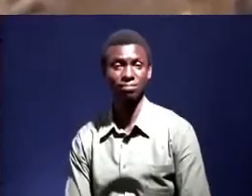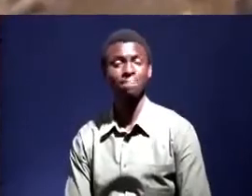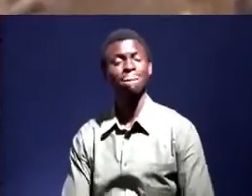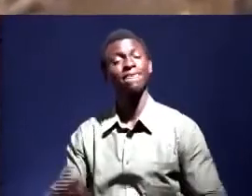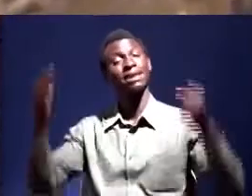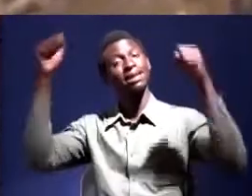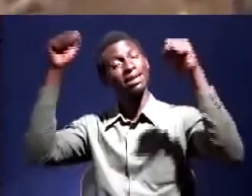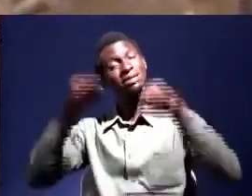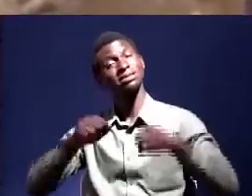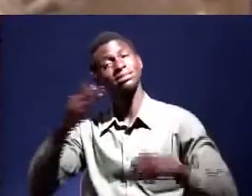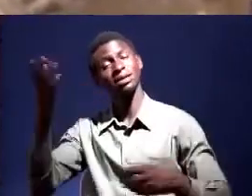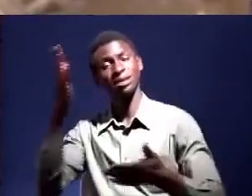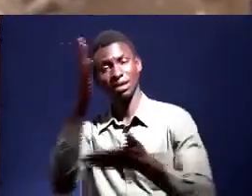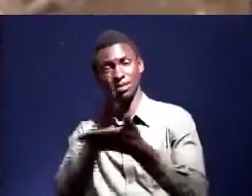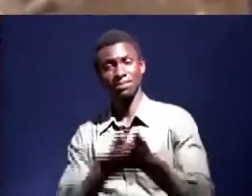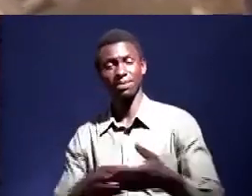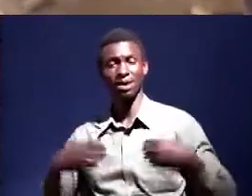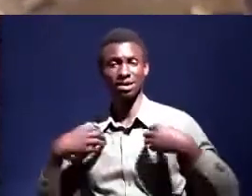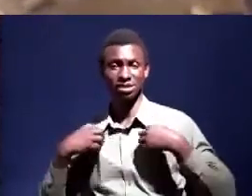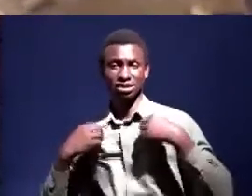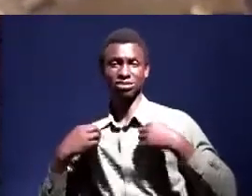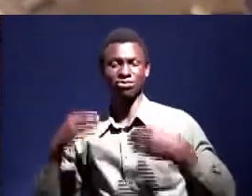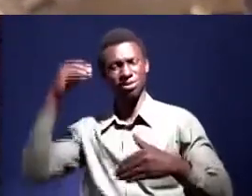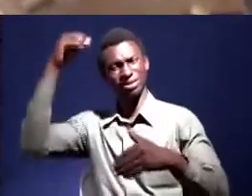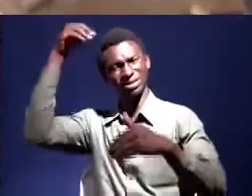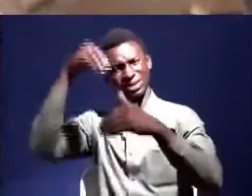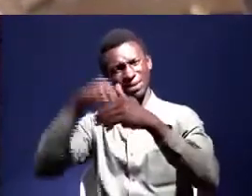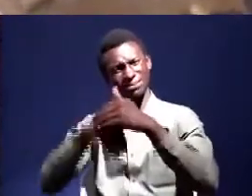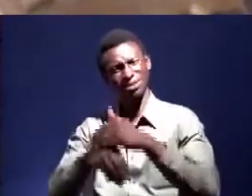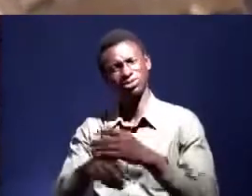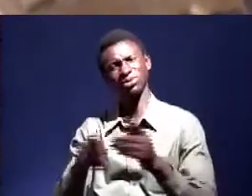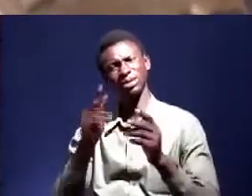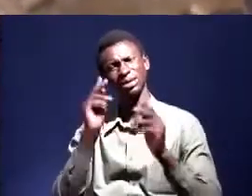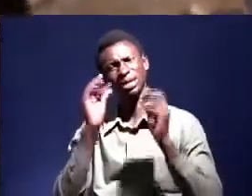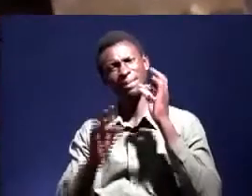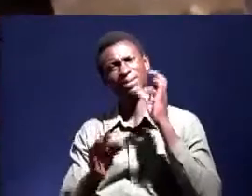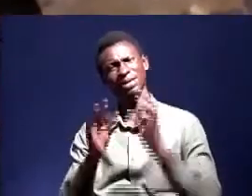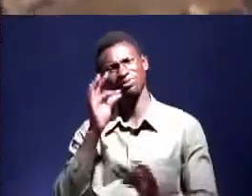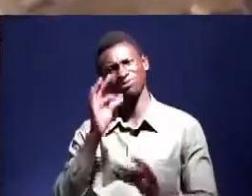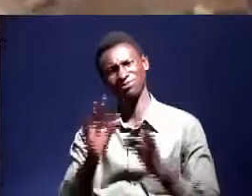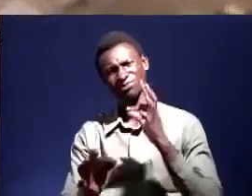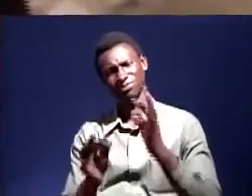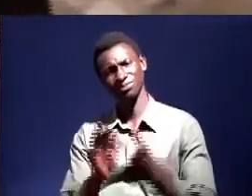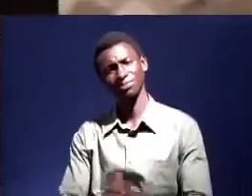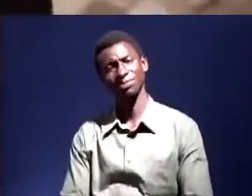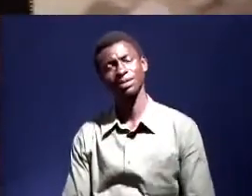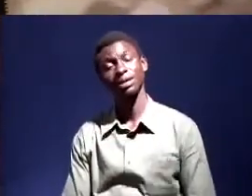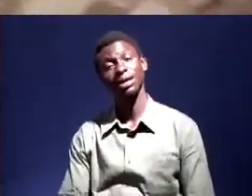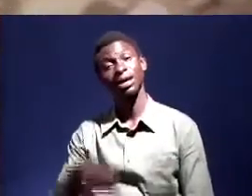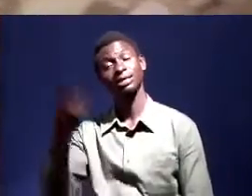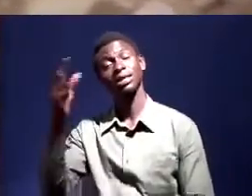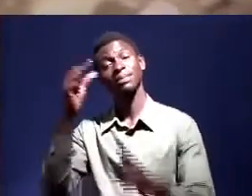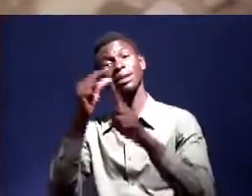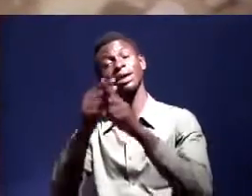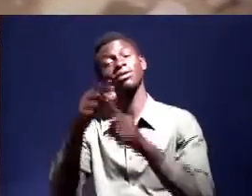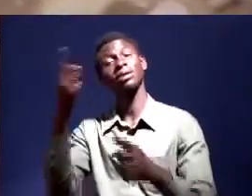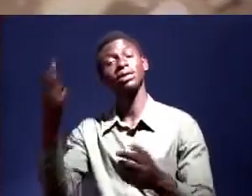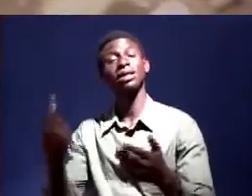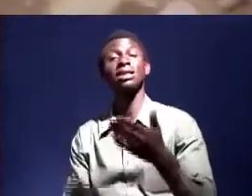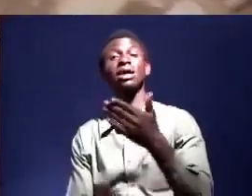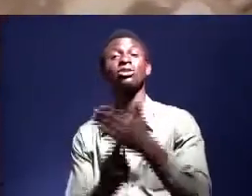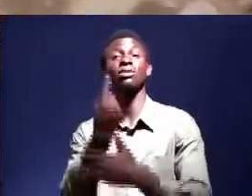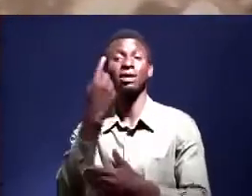kile kipande cha nguo kizamishwe kikamilifu. That's what baptism means. Sasa ndipo neno hilo ubatizo lilipotokea. Full immersion.